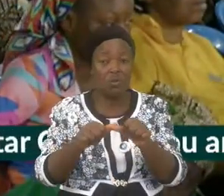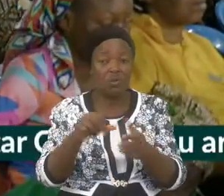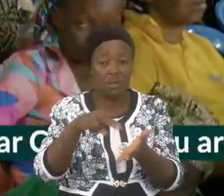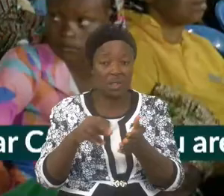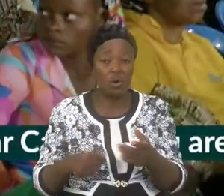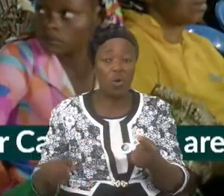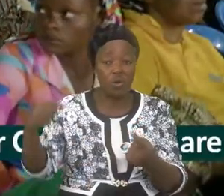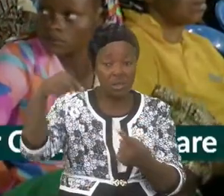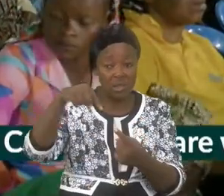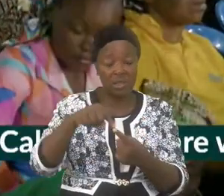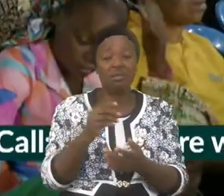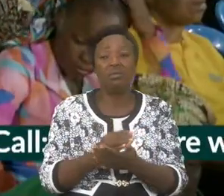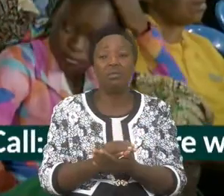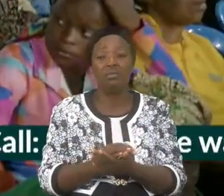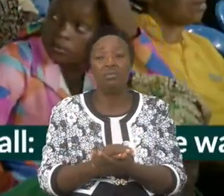This is a happy moment for you.